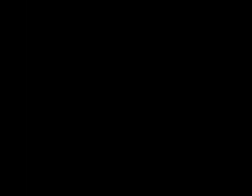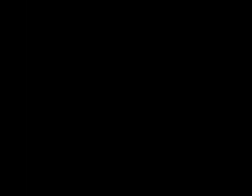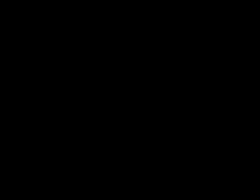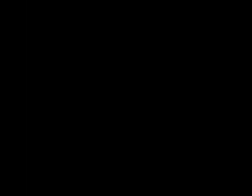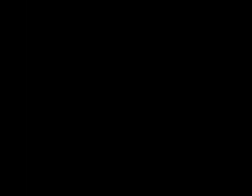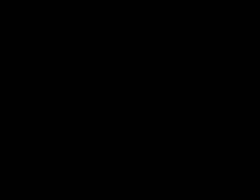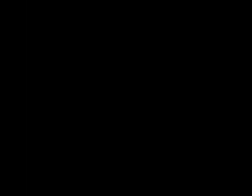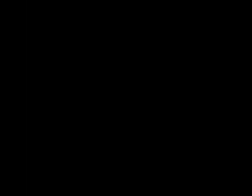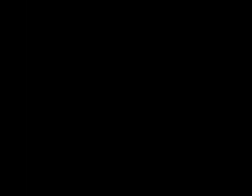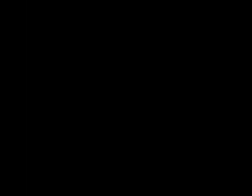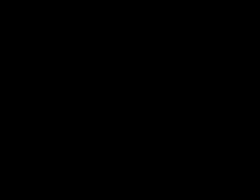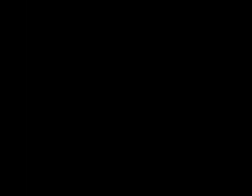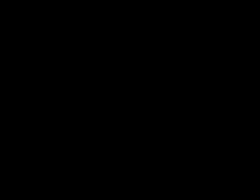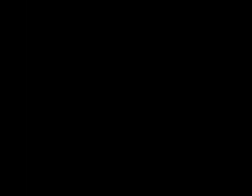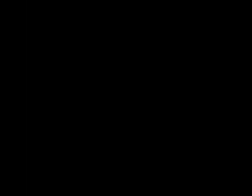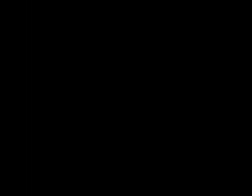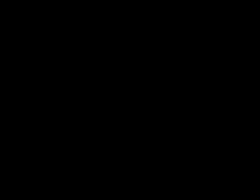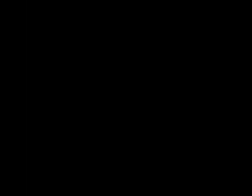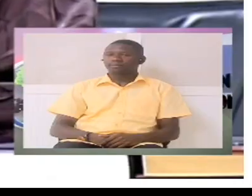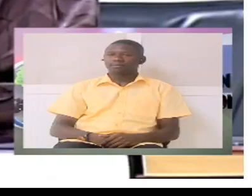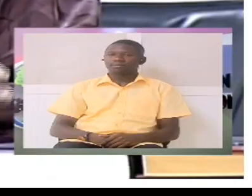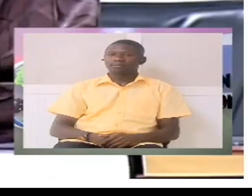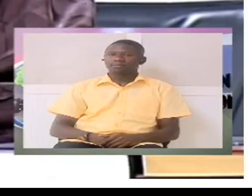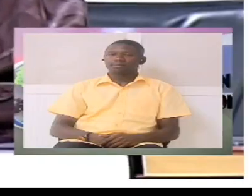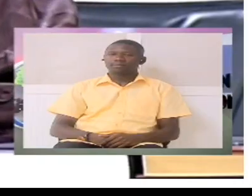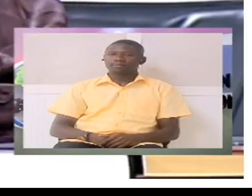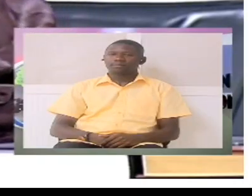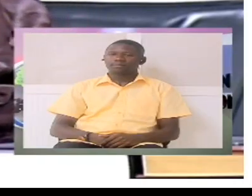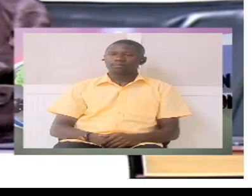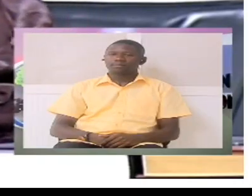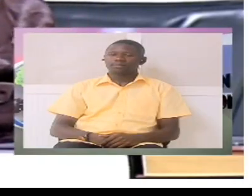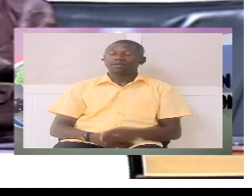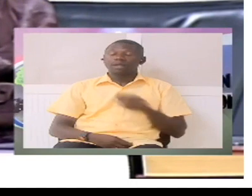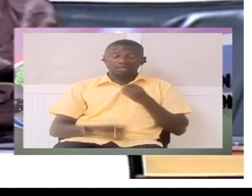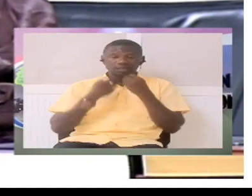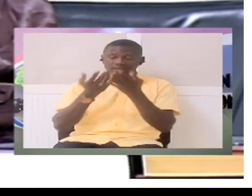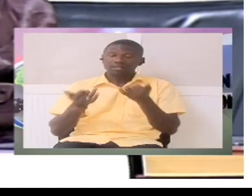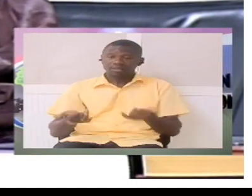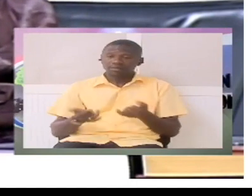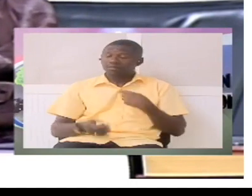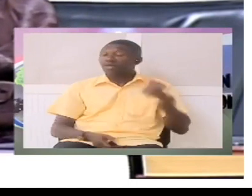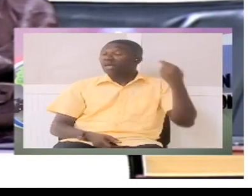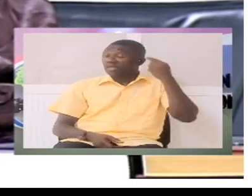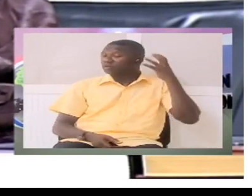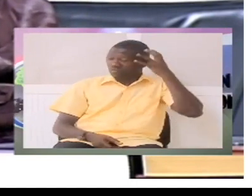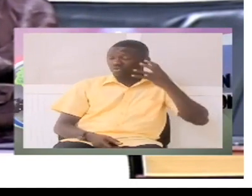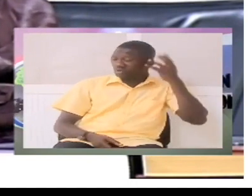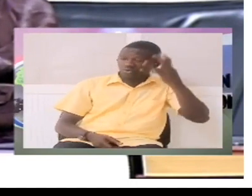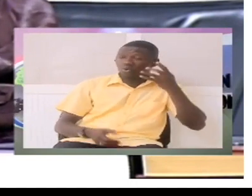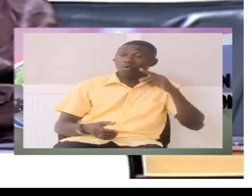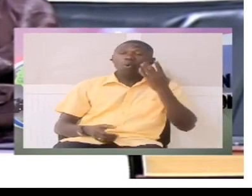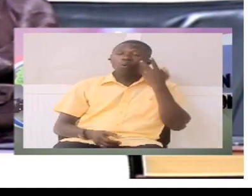single question was asked about what was just said, which to me sounds like the director David Coley was raping female